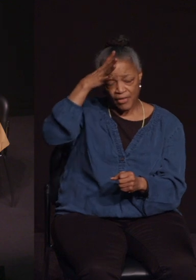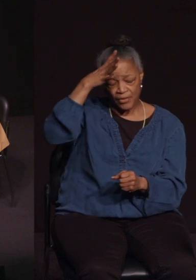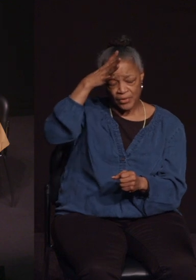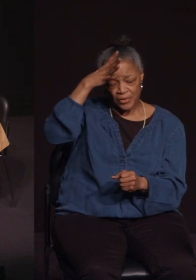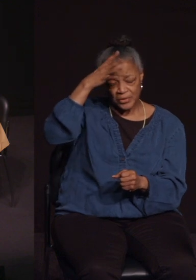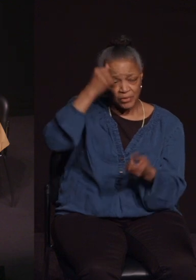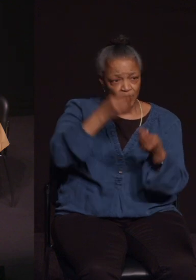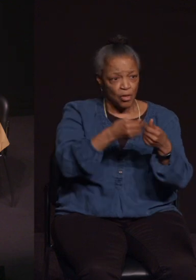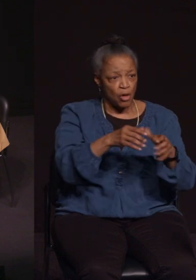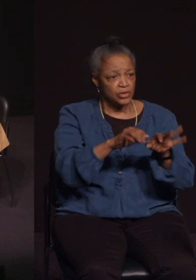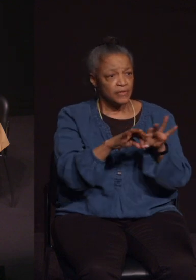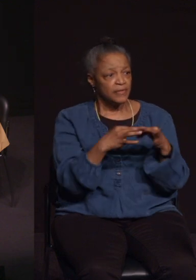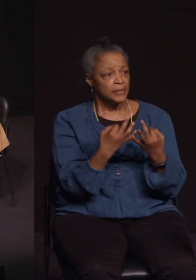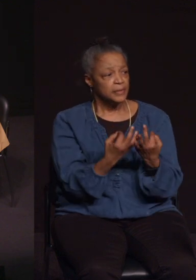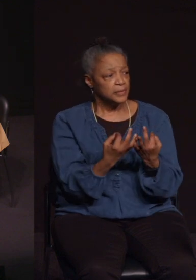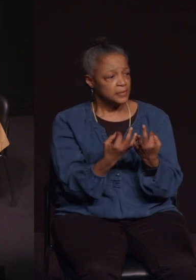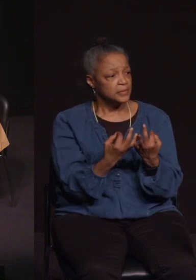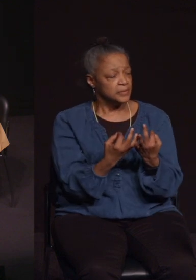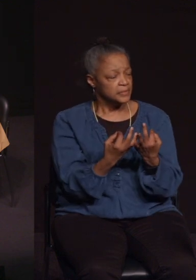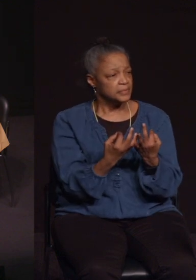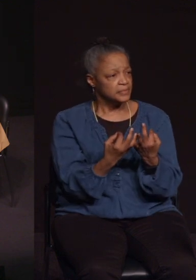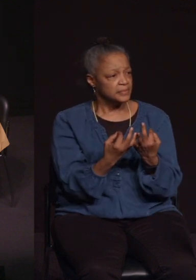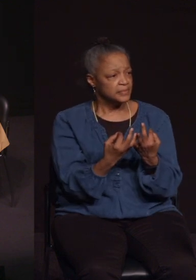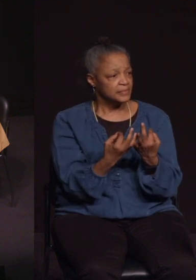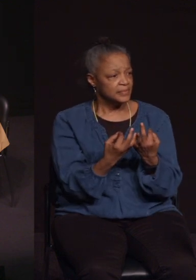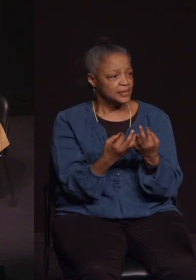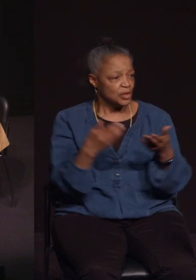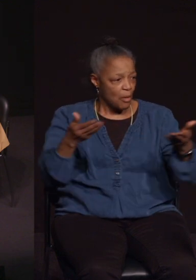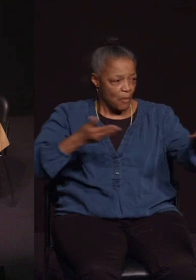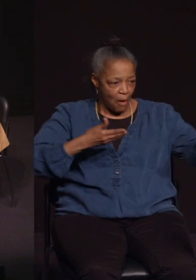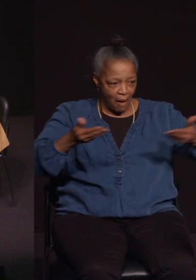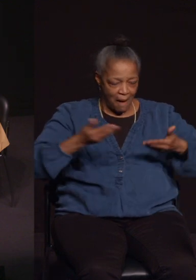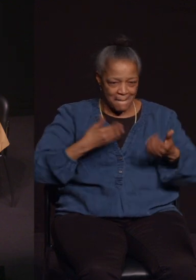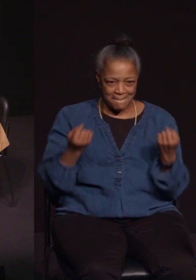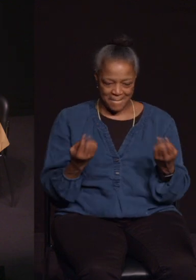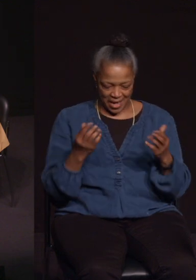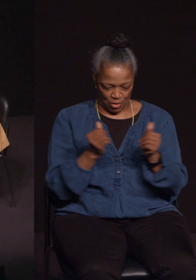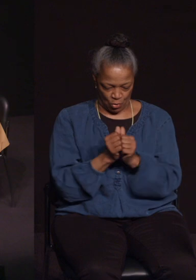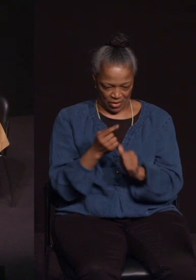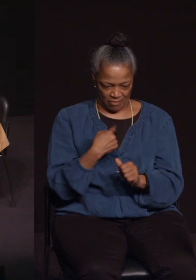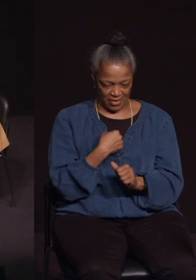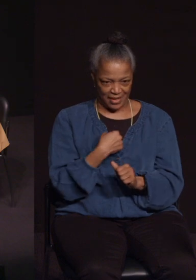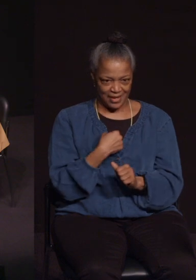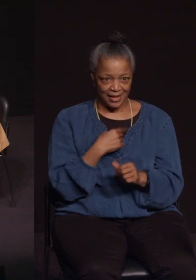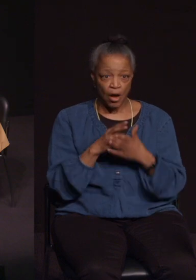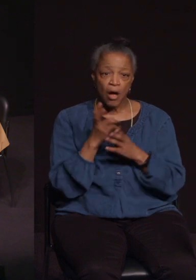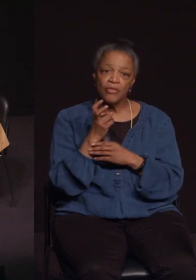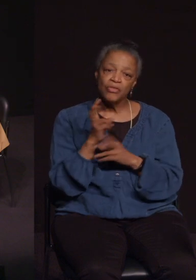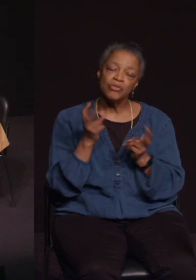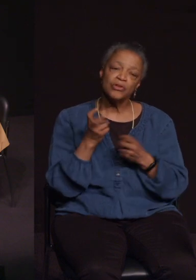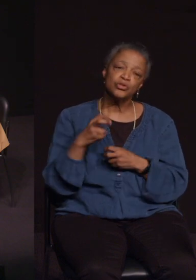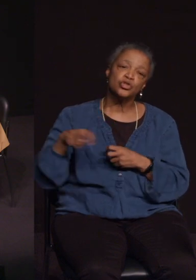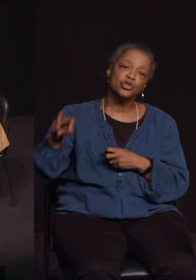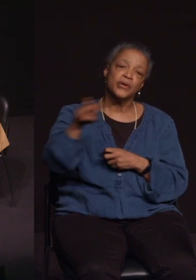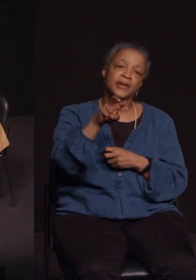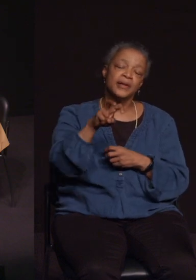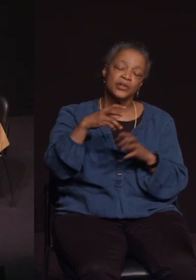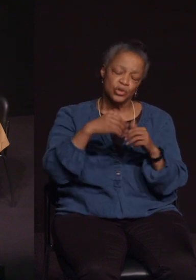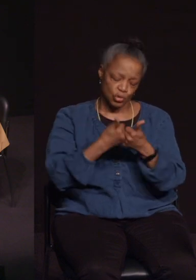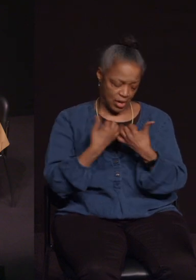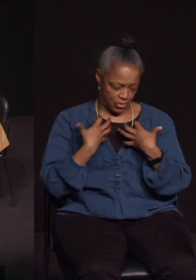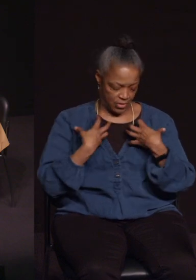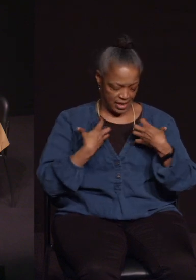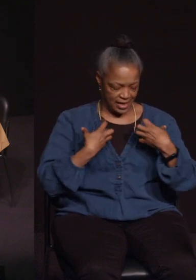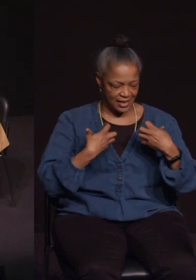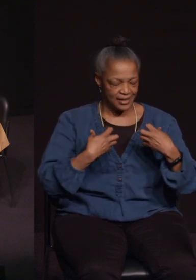know. So I brought a bunch of them, you know, with me on the journey, you know, to trying to heal